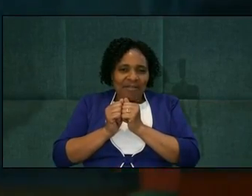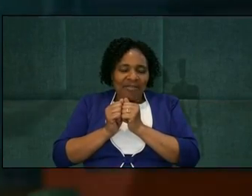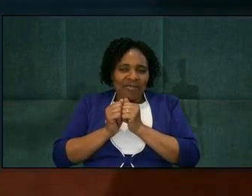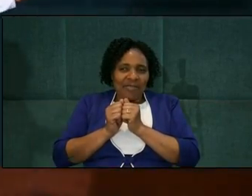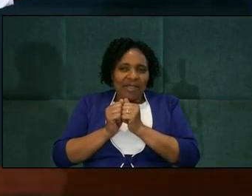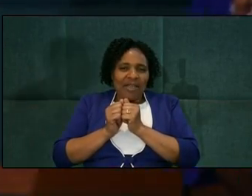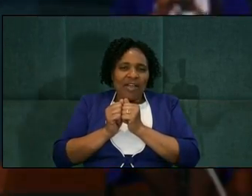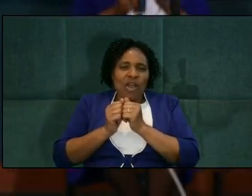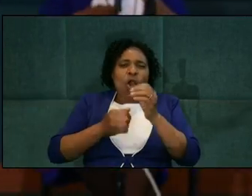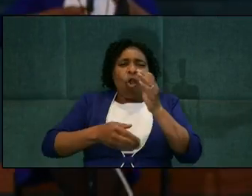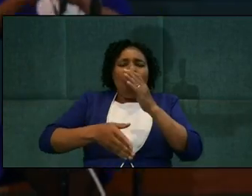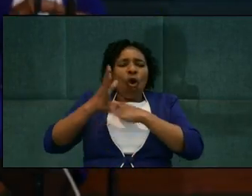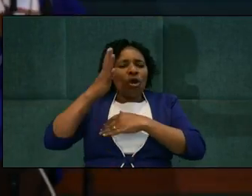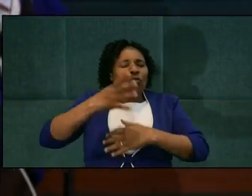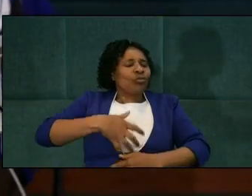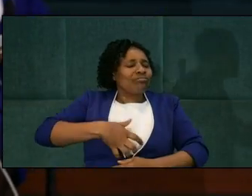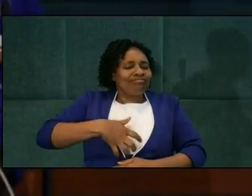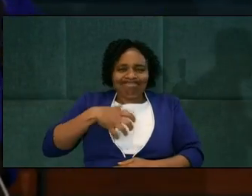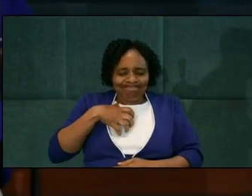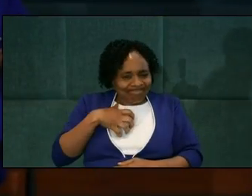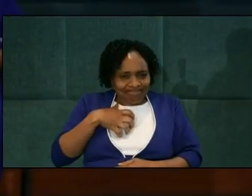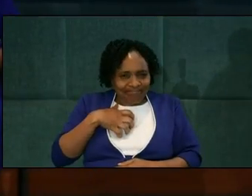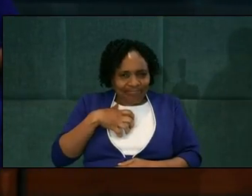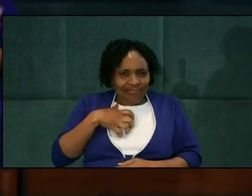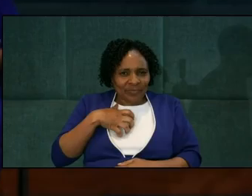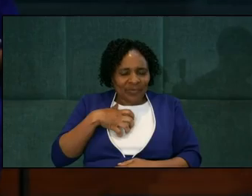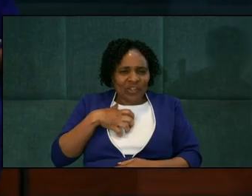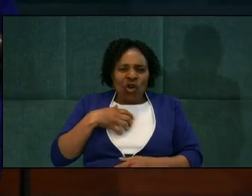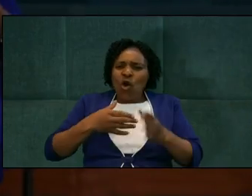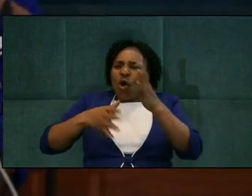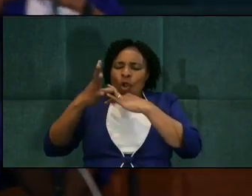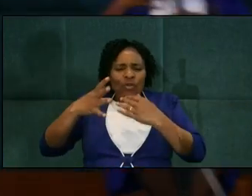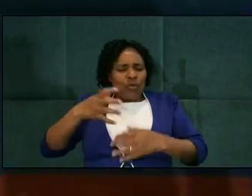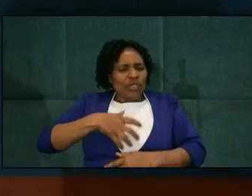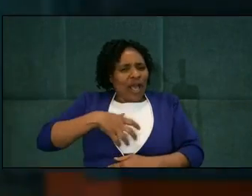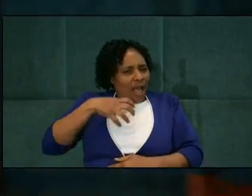And God was angry. God was angry with them.